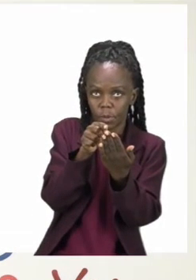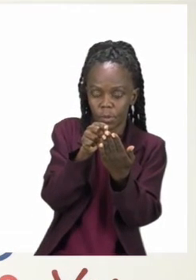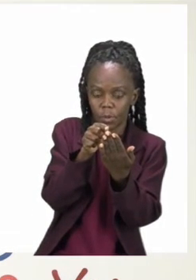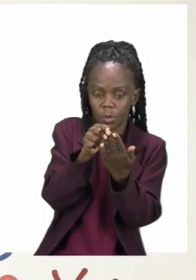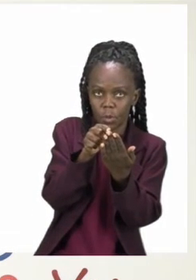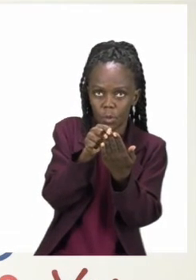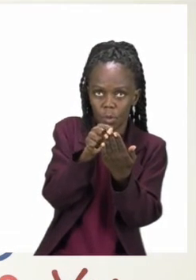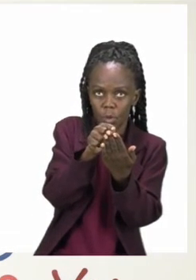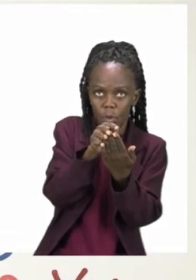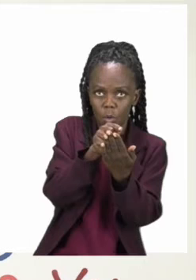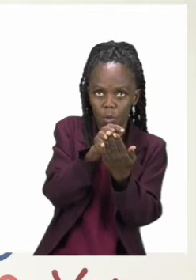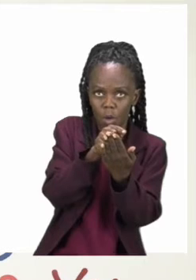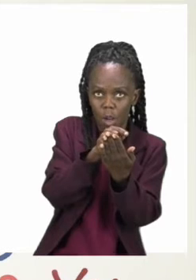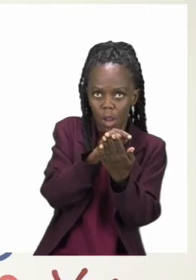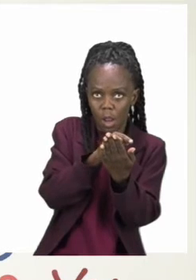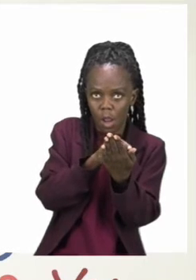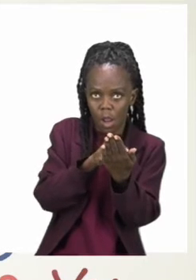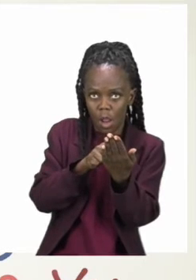go.